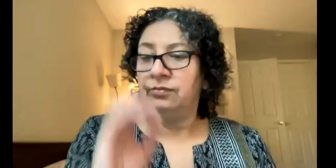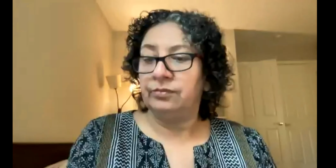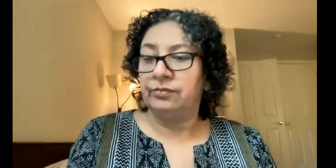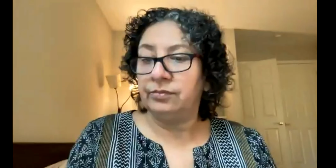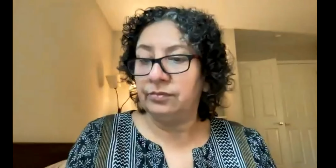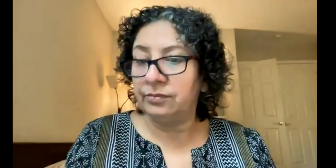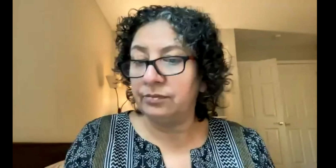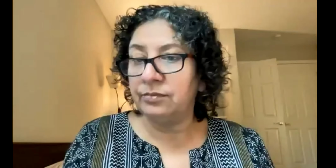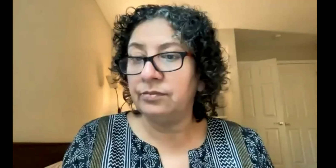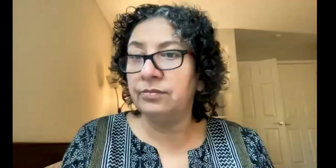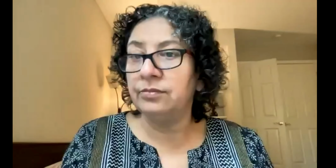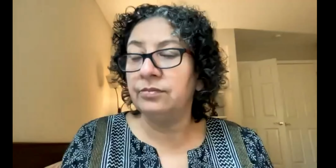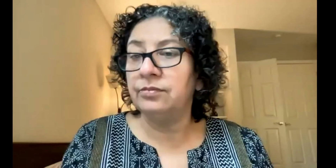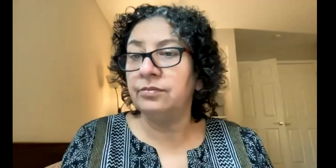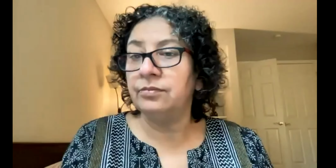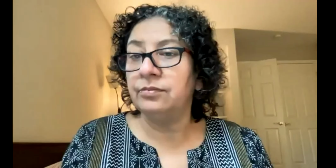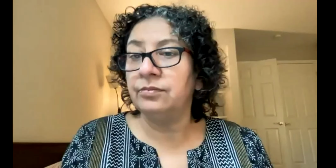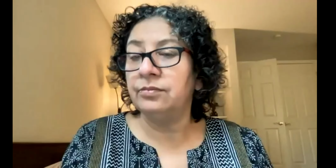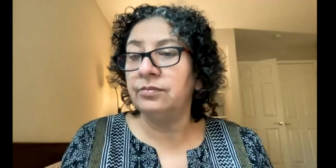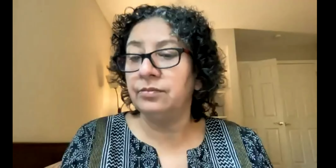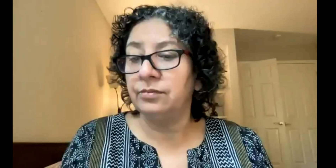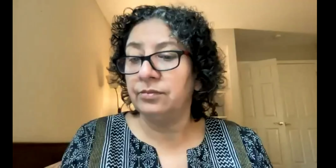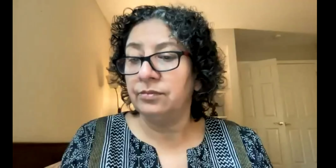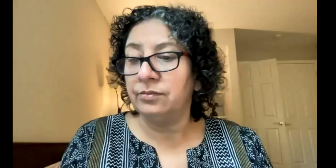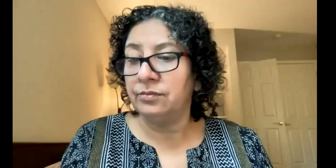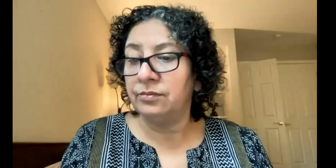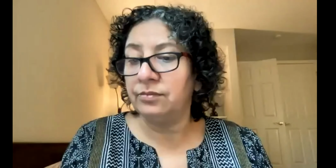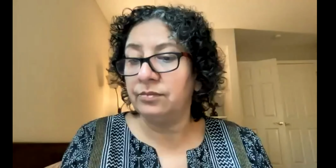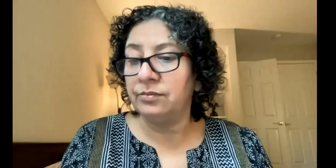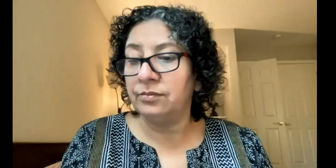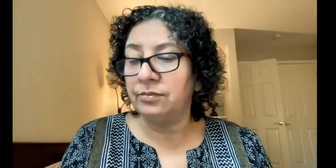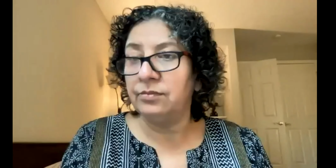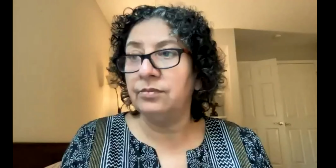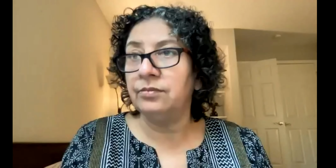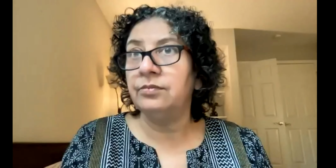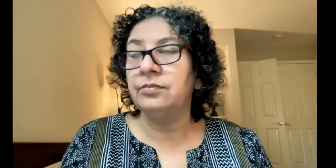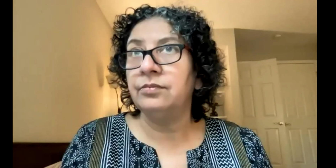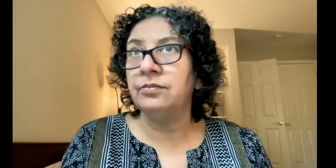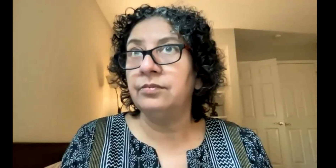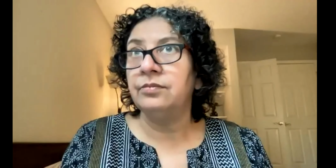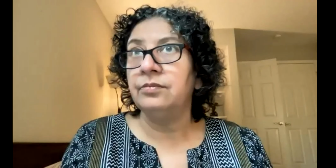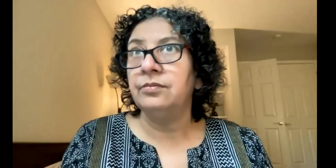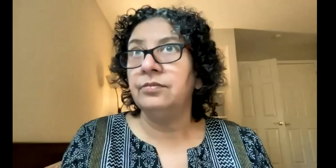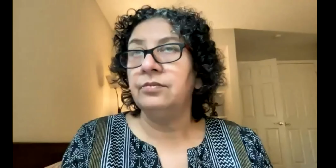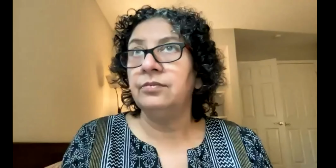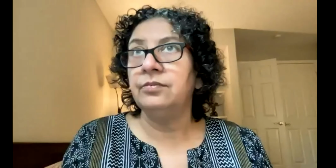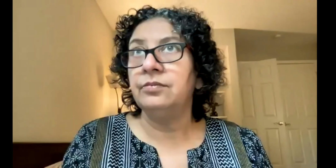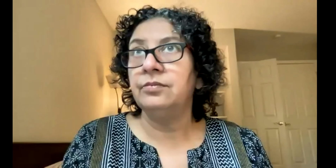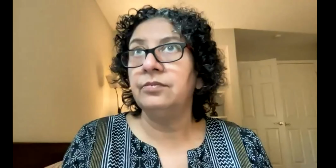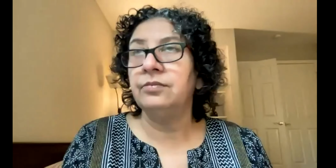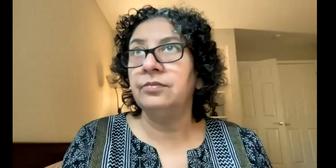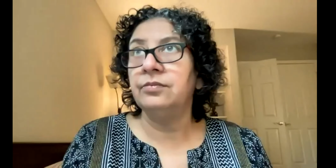want to ask, I have a sister who is able to do everything except for the fact that she can keep up